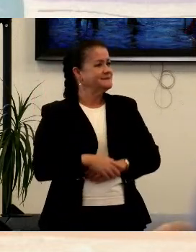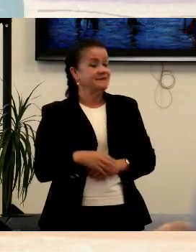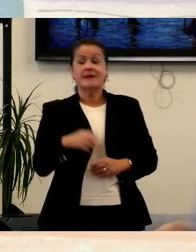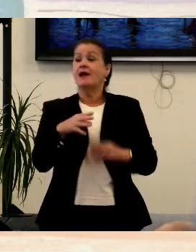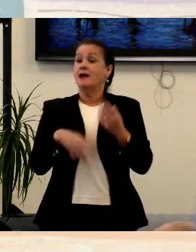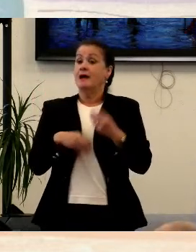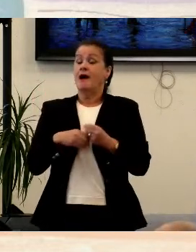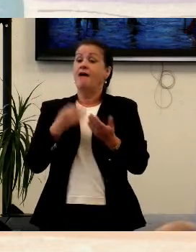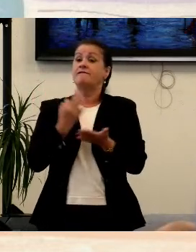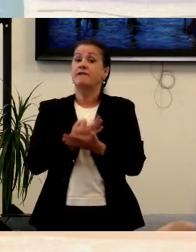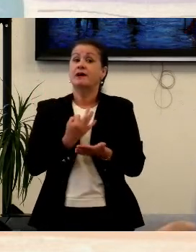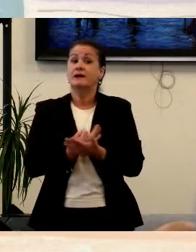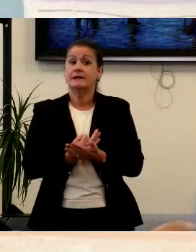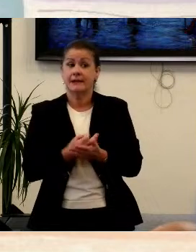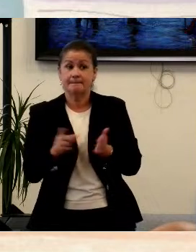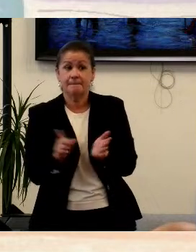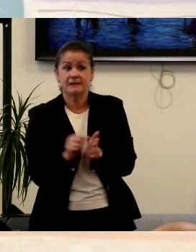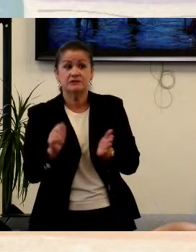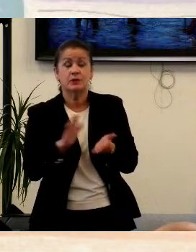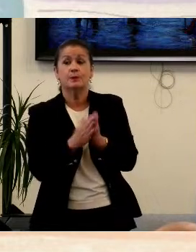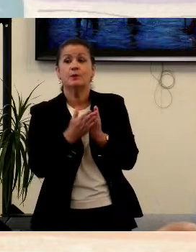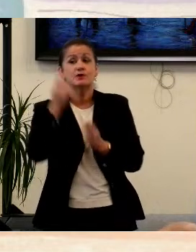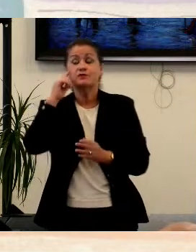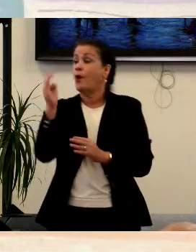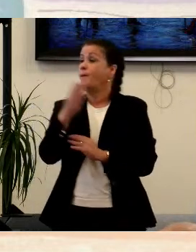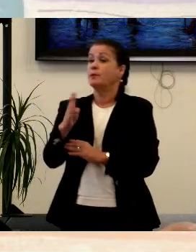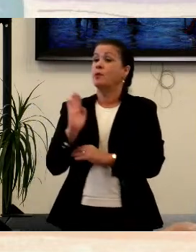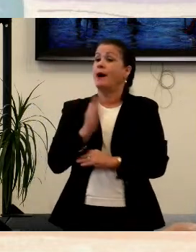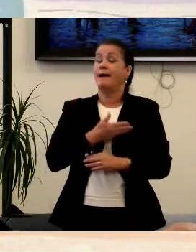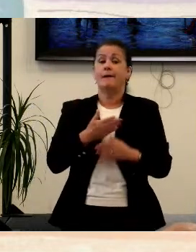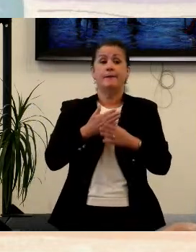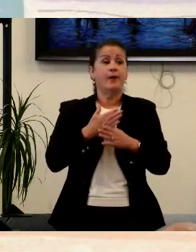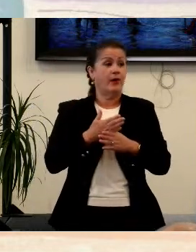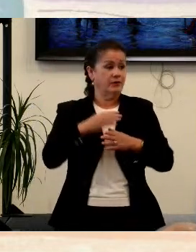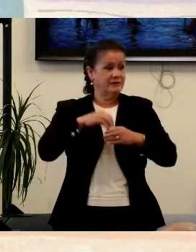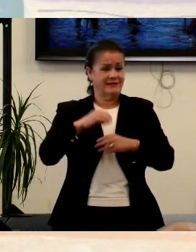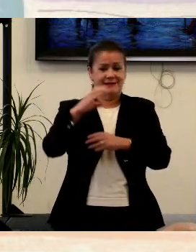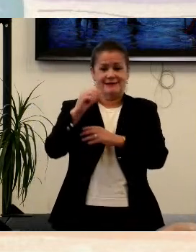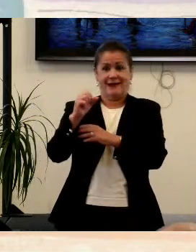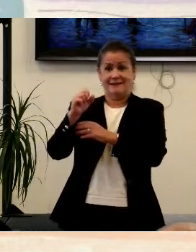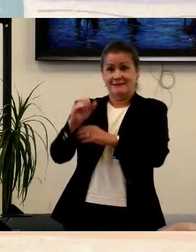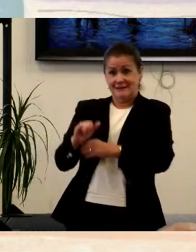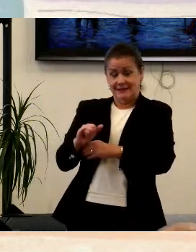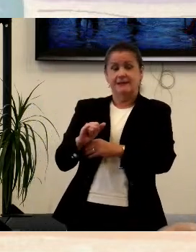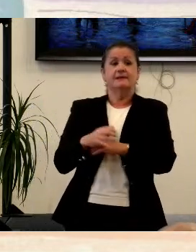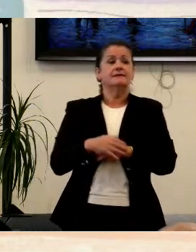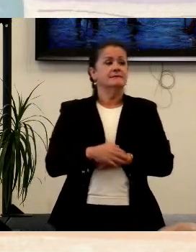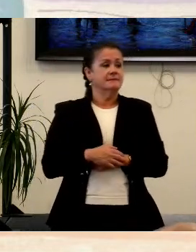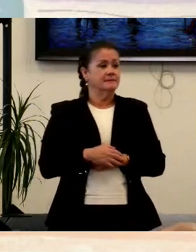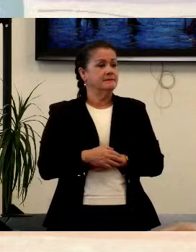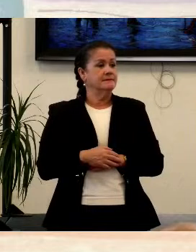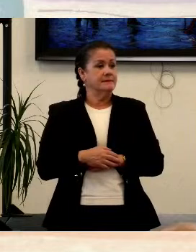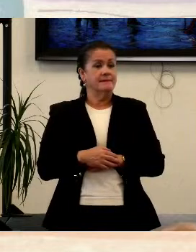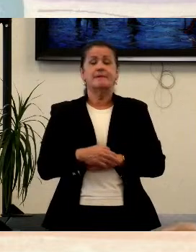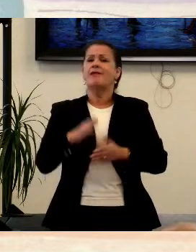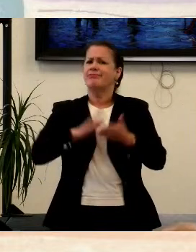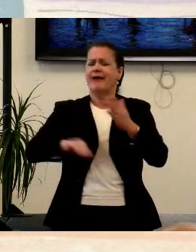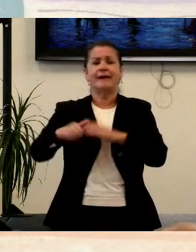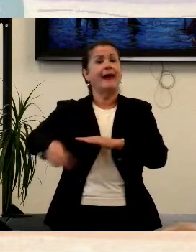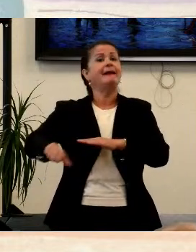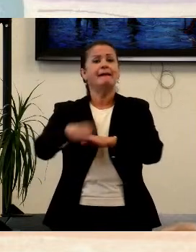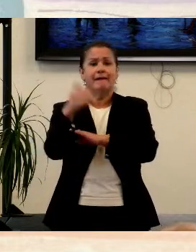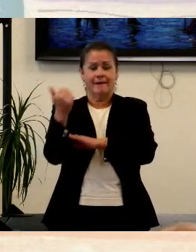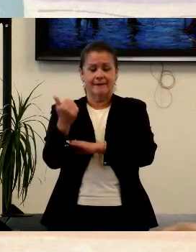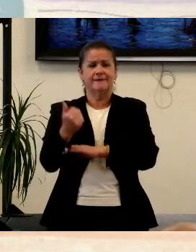In addition to funding the publication of Books for Blue, our partners at Casey, as much as, if not more than anyone else, gave me